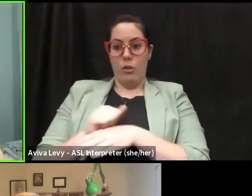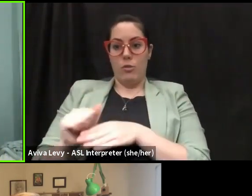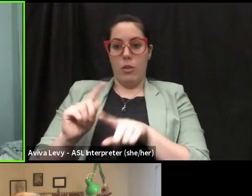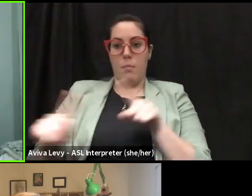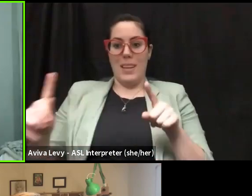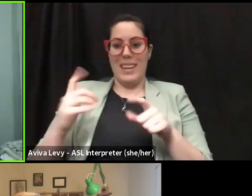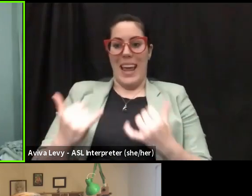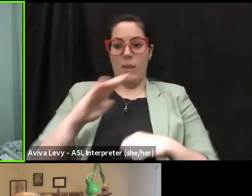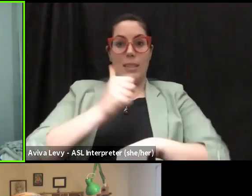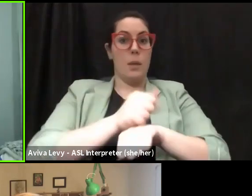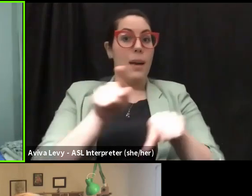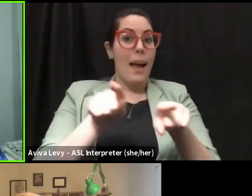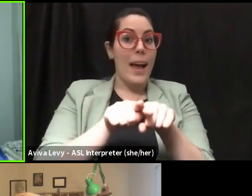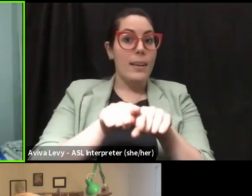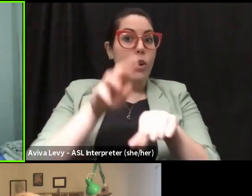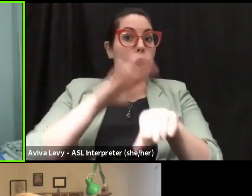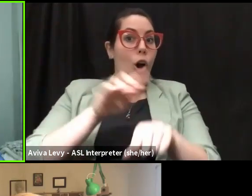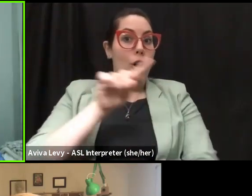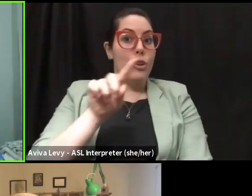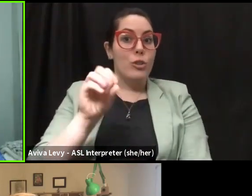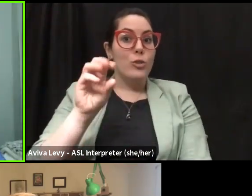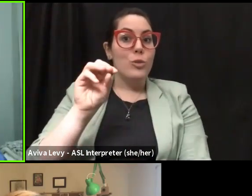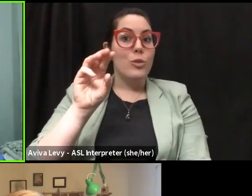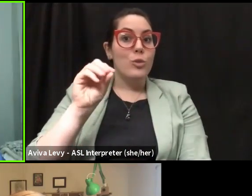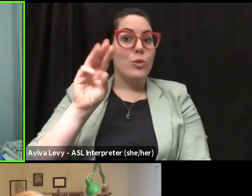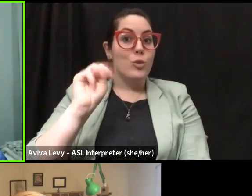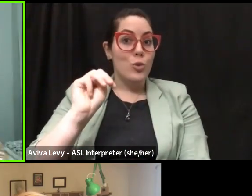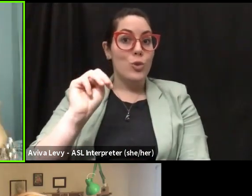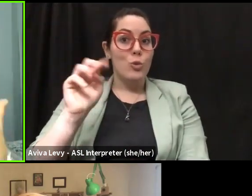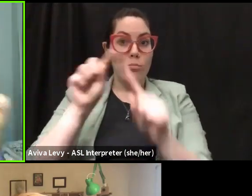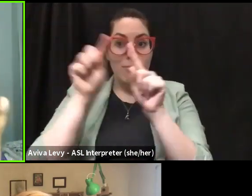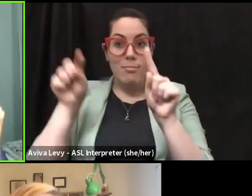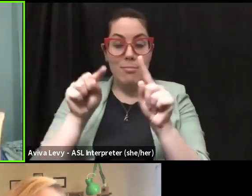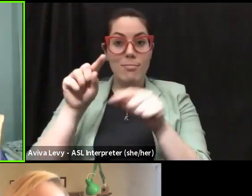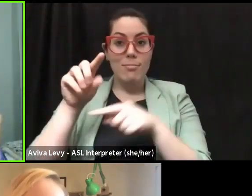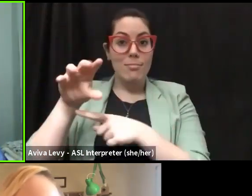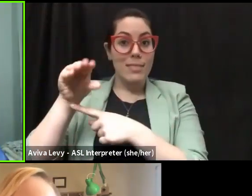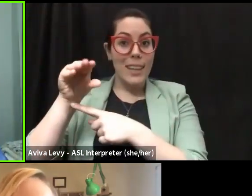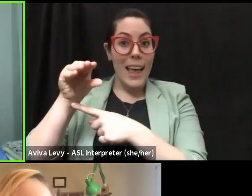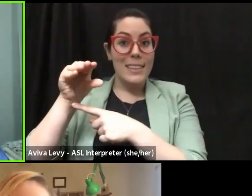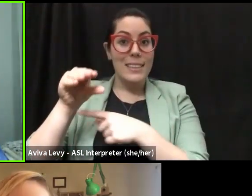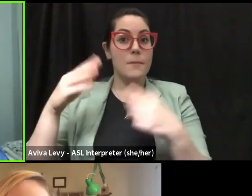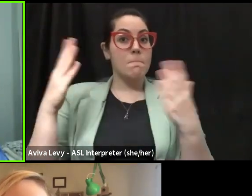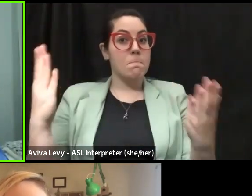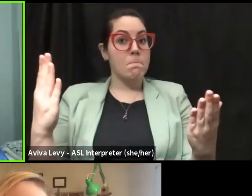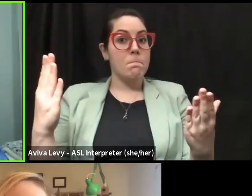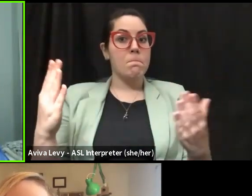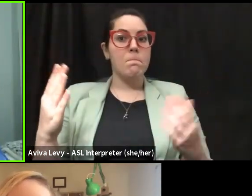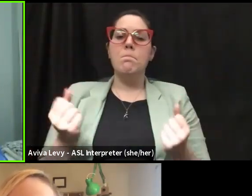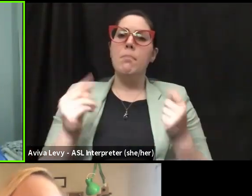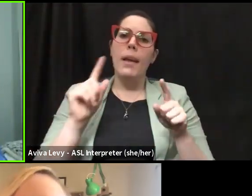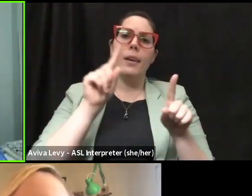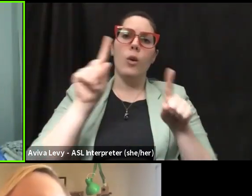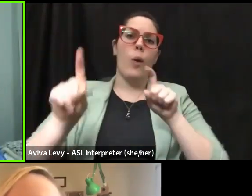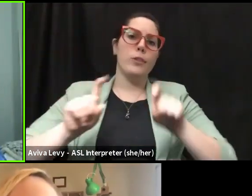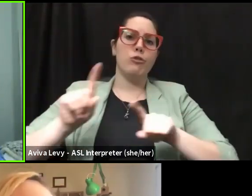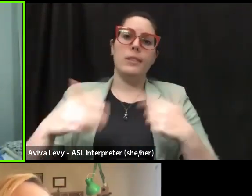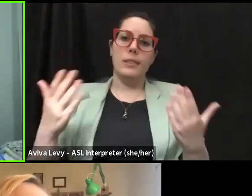Zoom lens, literally? See what I did there? I think that it would be really fun and interesting